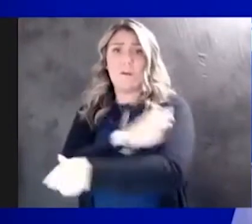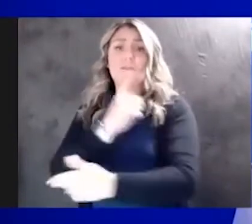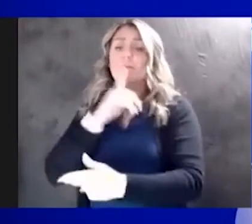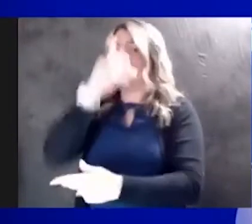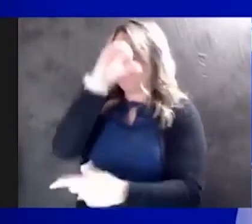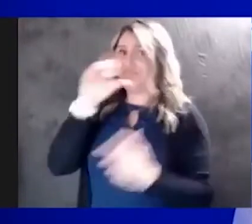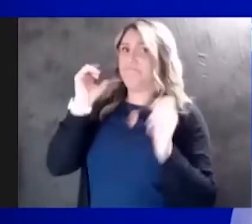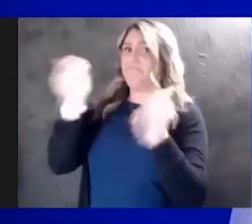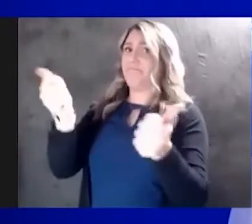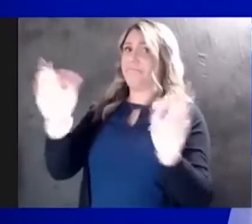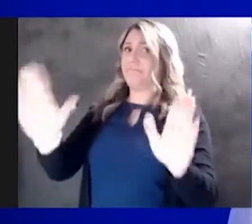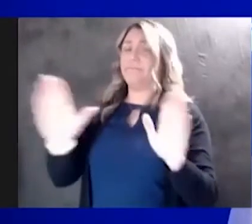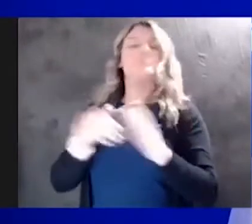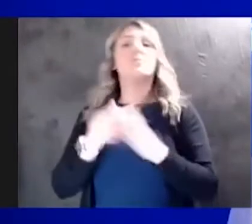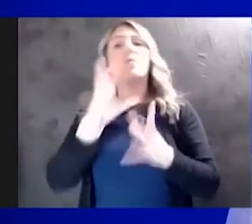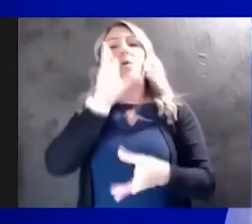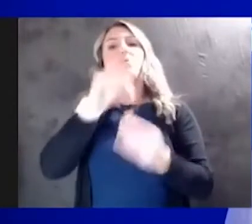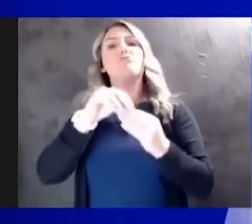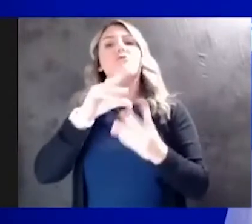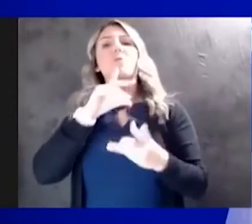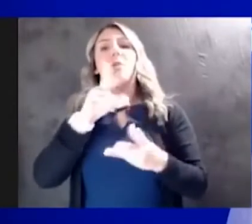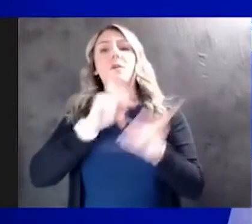know that overall people are safer.